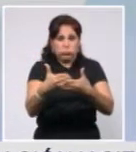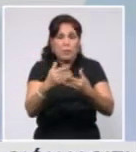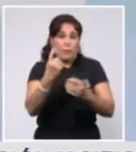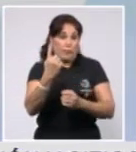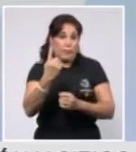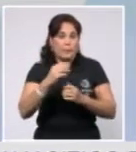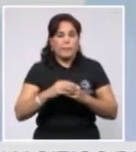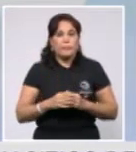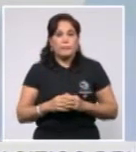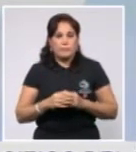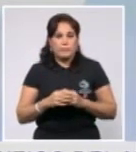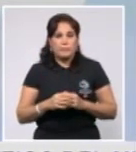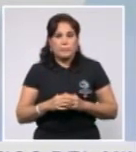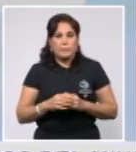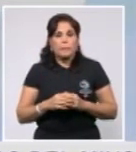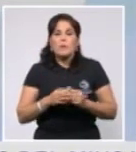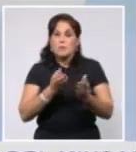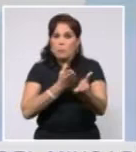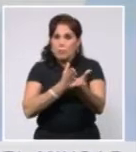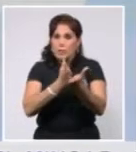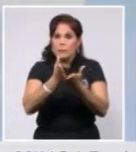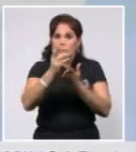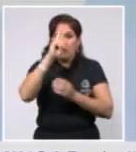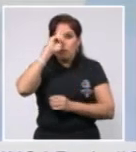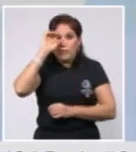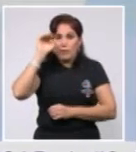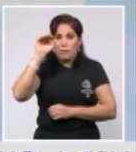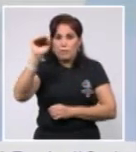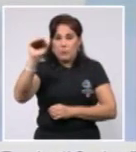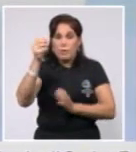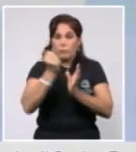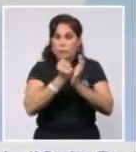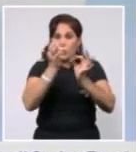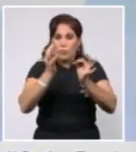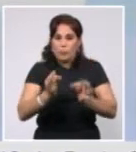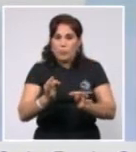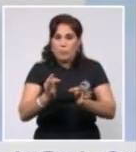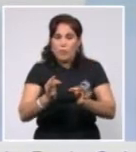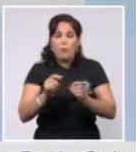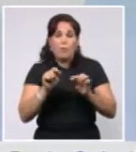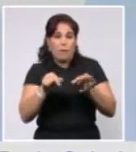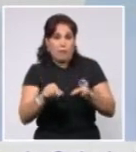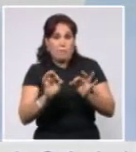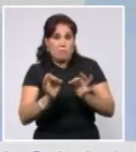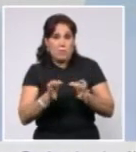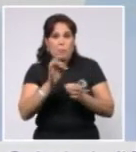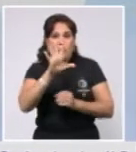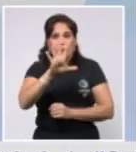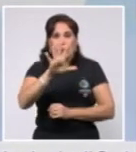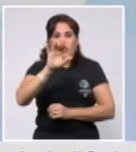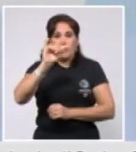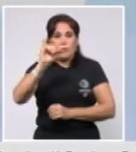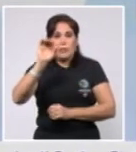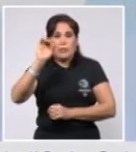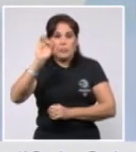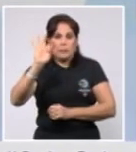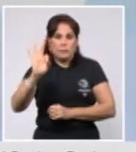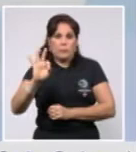568, or 11%, are active hospitalized cases. Of